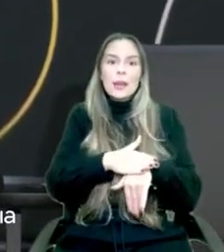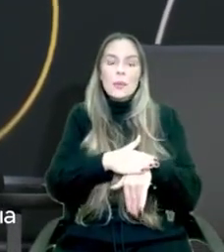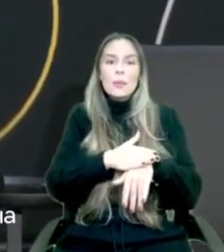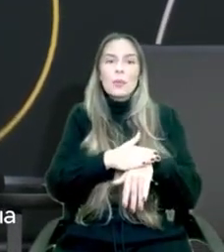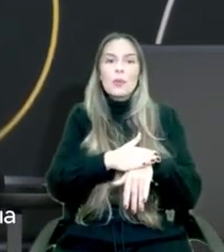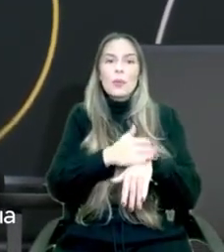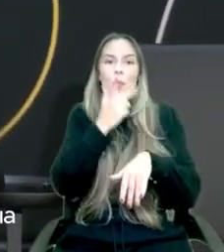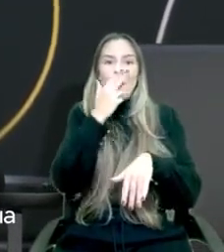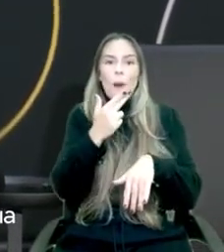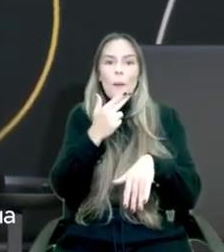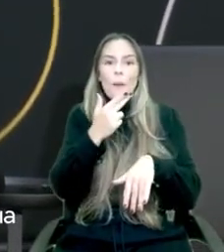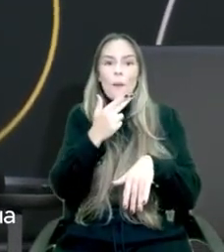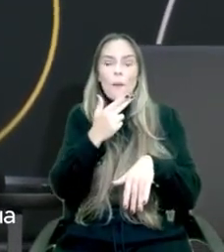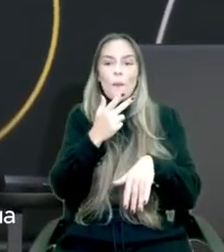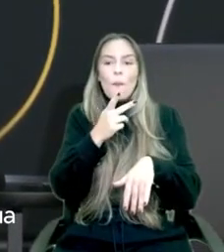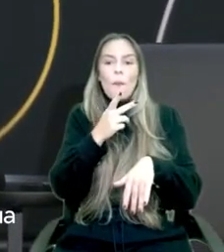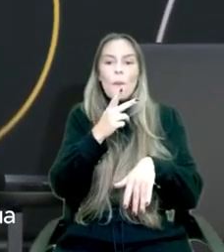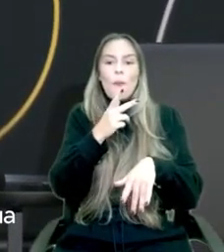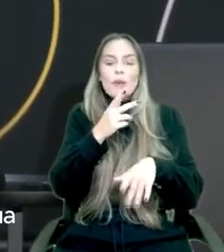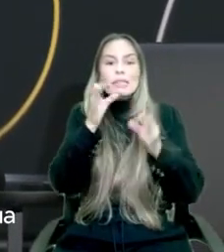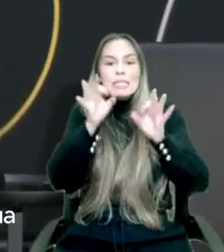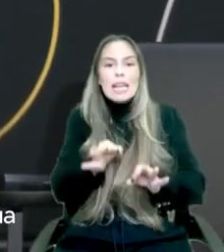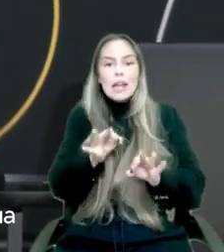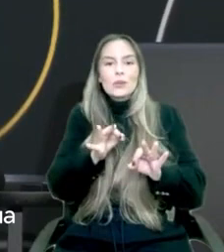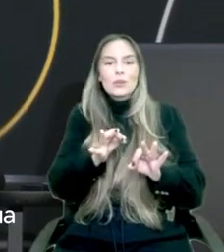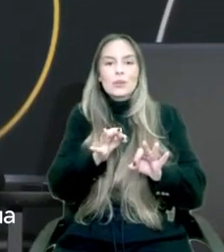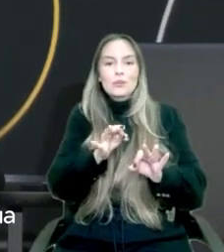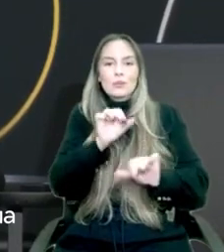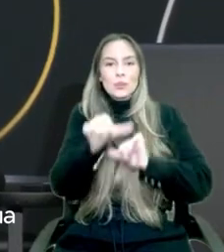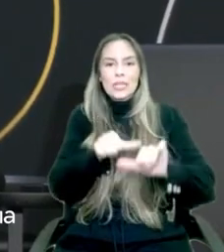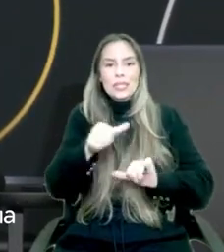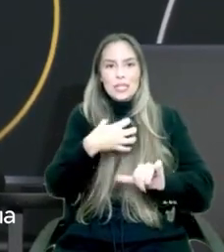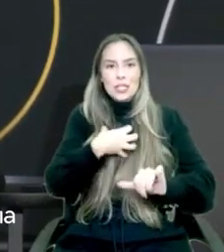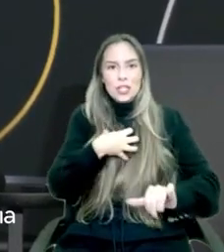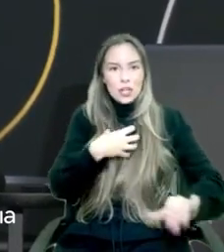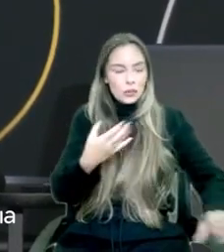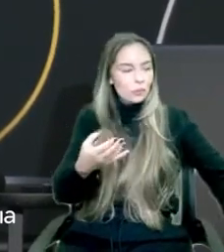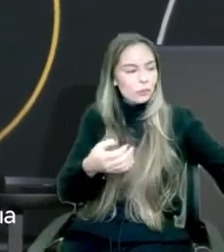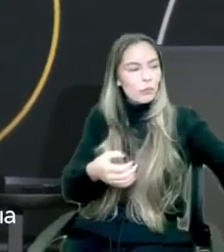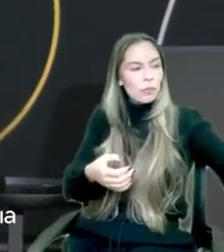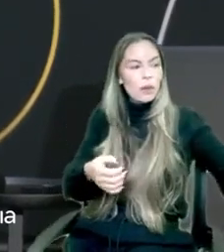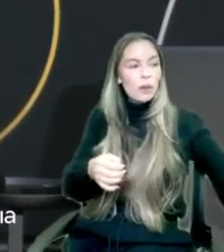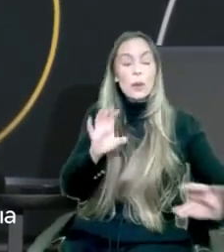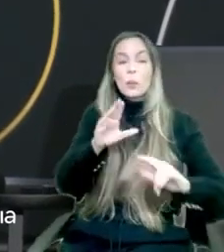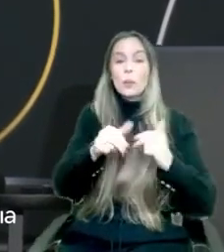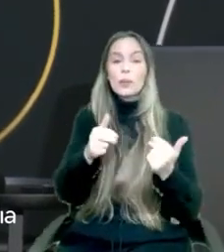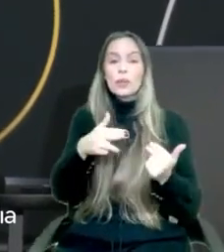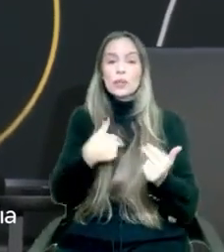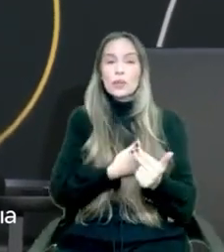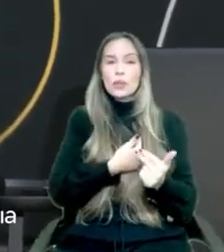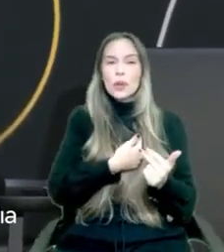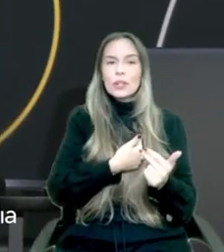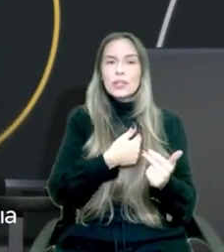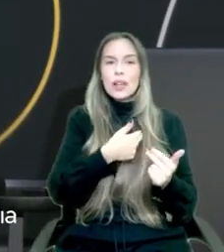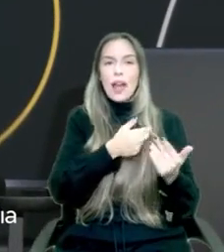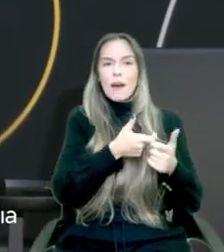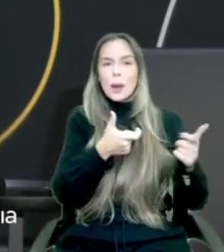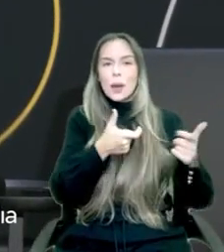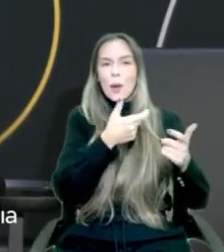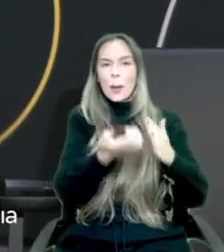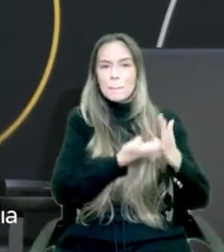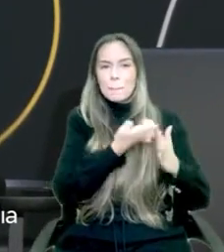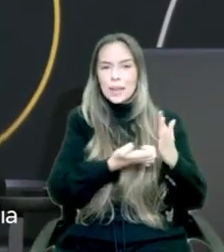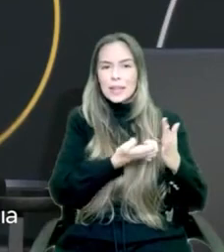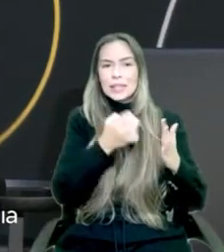change. I think a lot of organizations see digital transformation that way. In